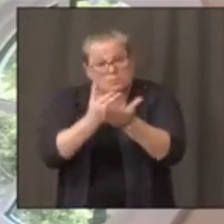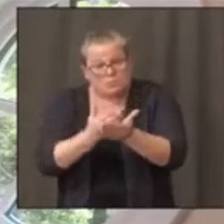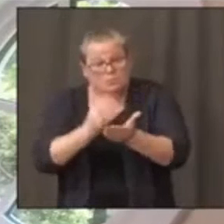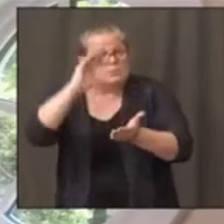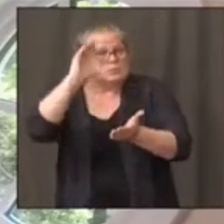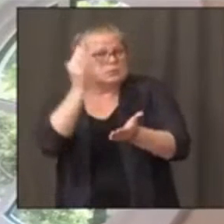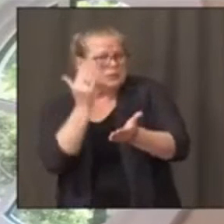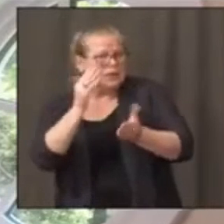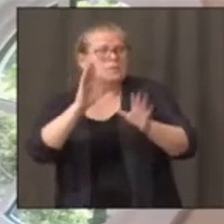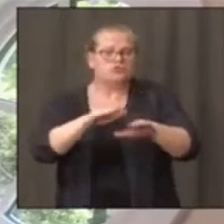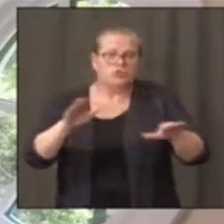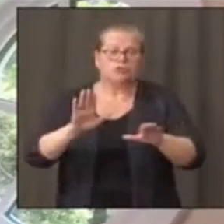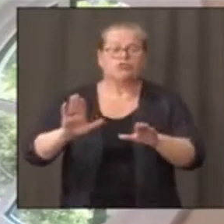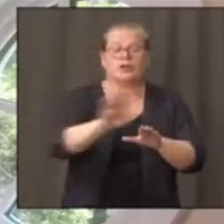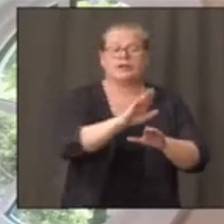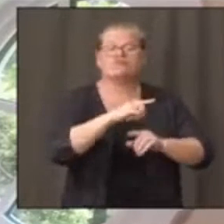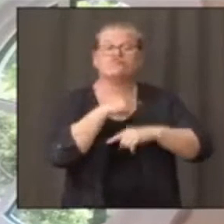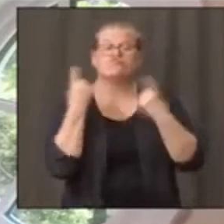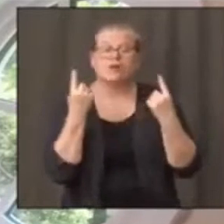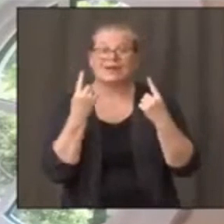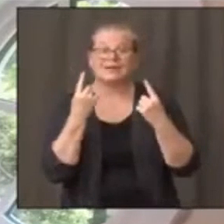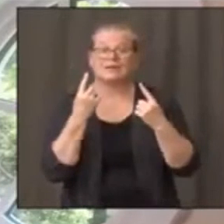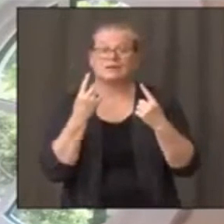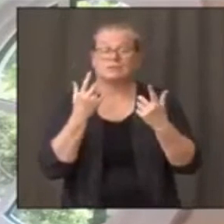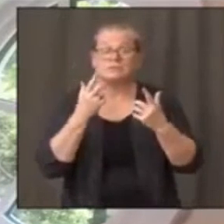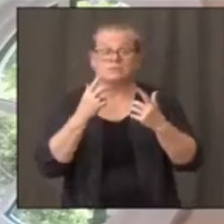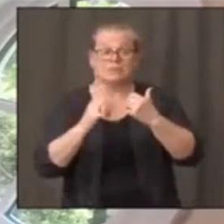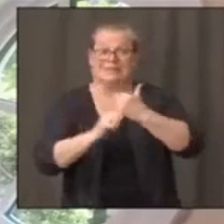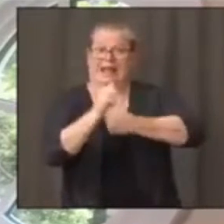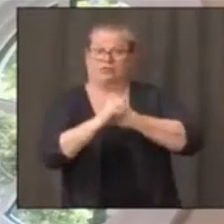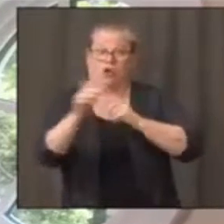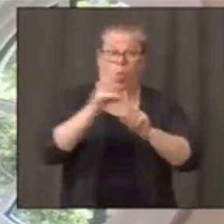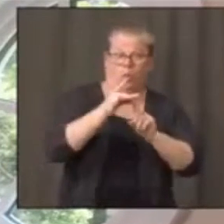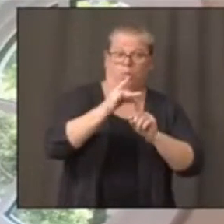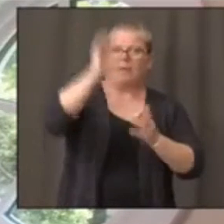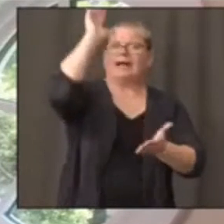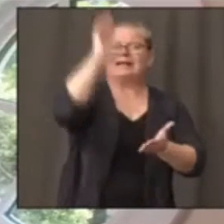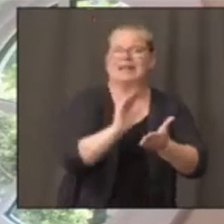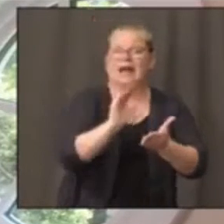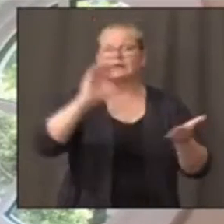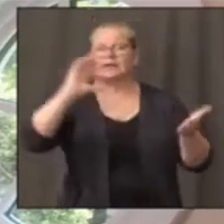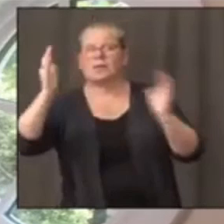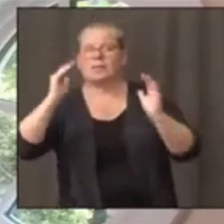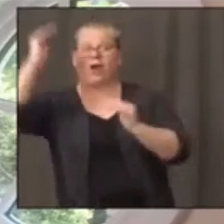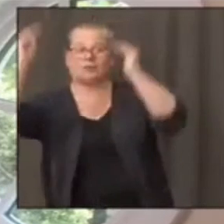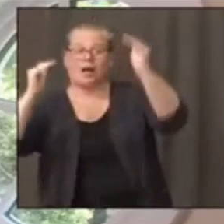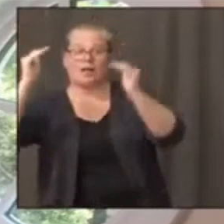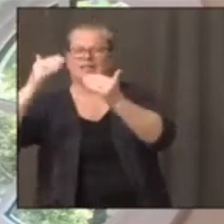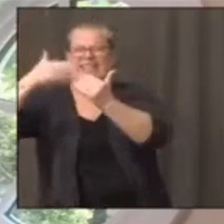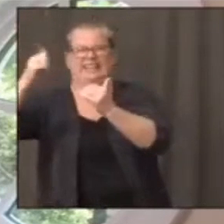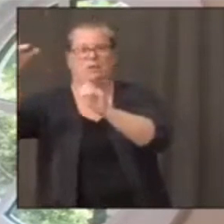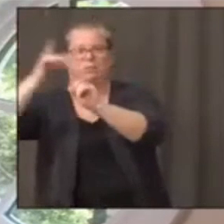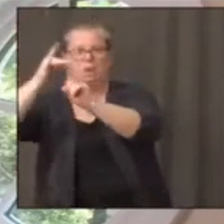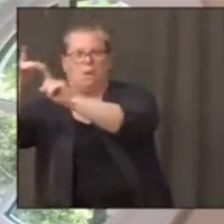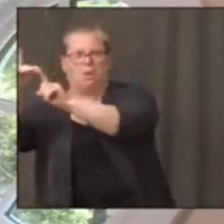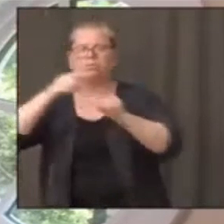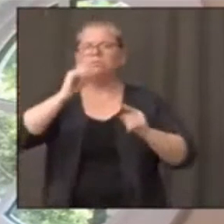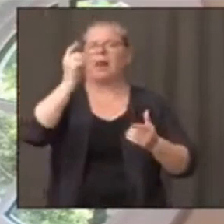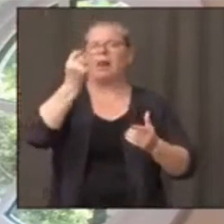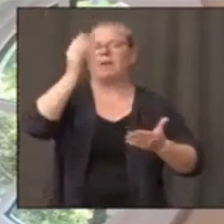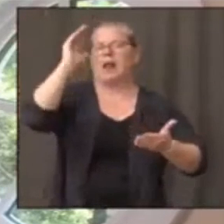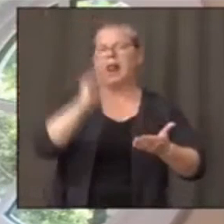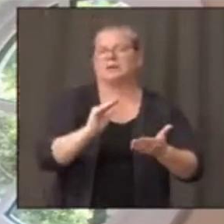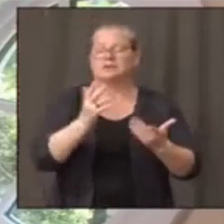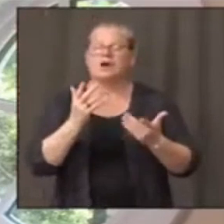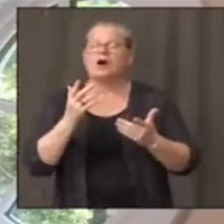And we've deliberately sheltered the children to date. And so the overall infection rate among kids may be rather low. And other countries that reopened their schools did